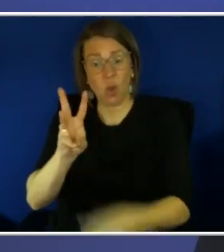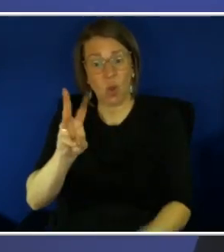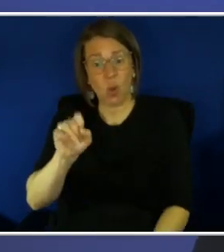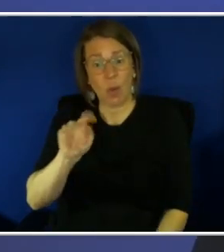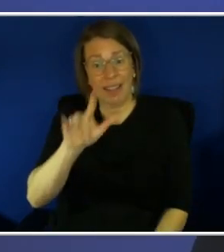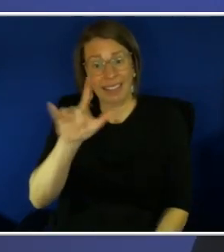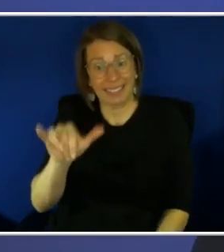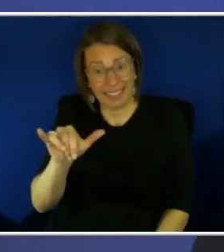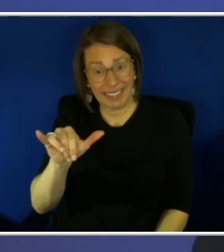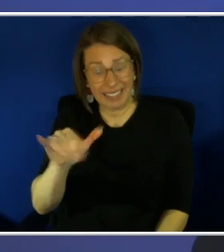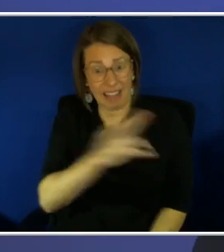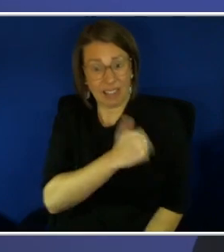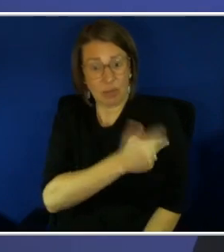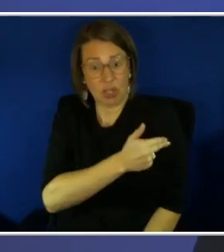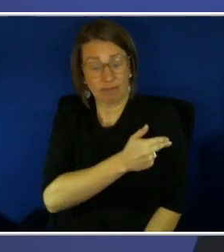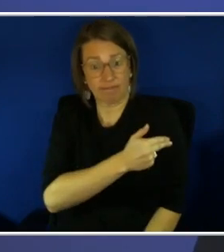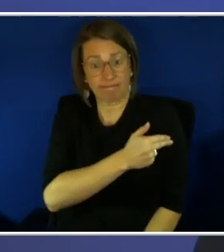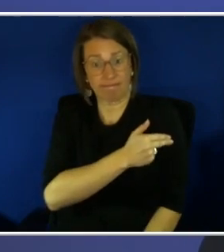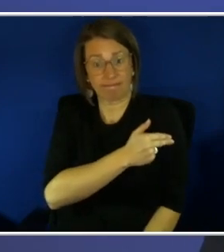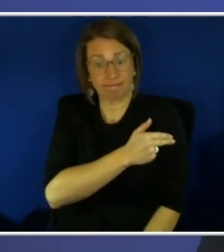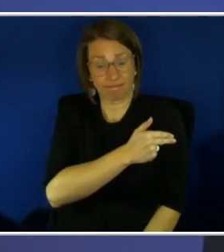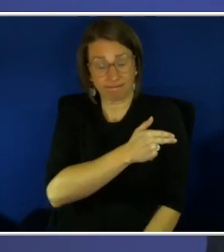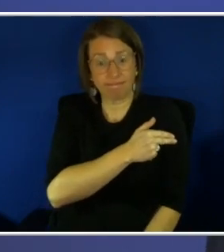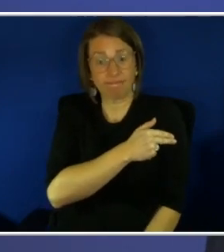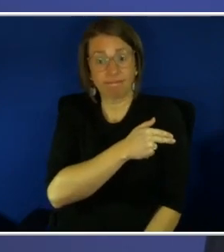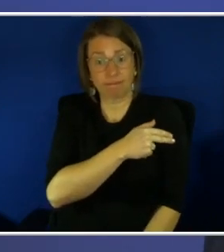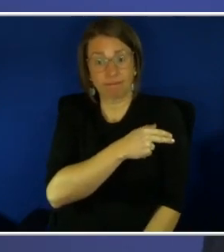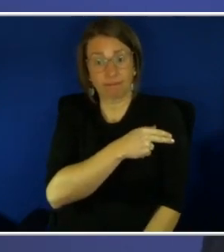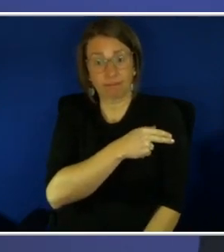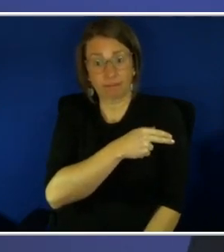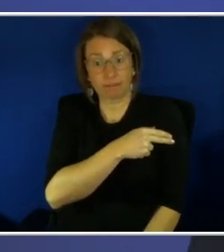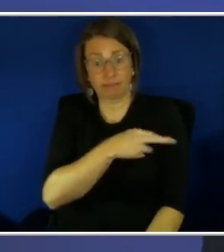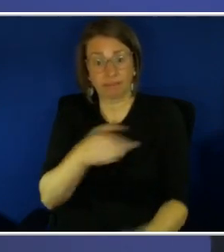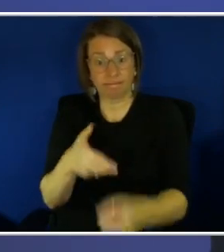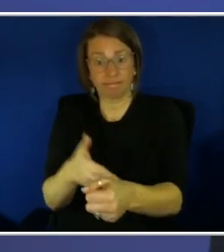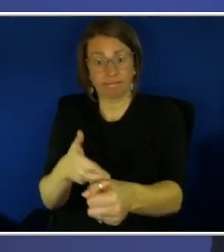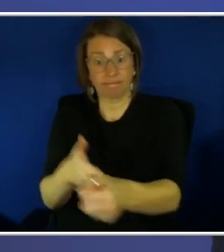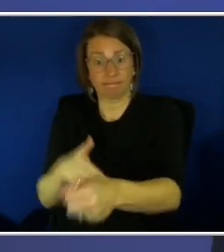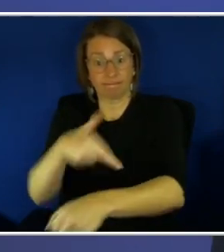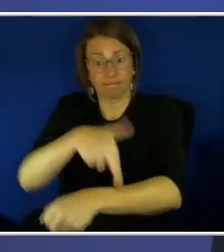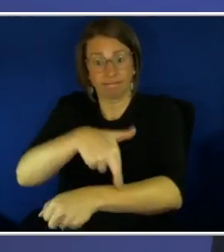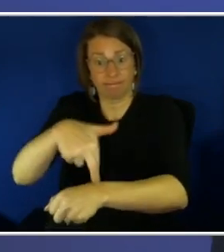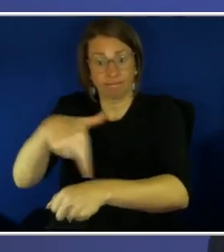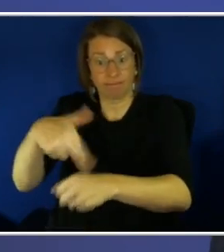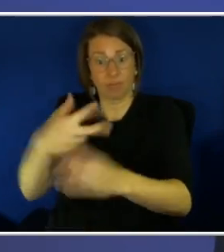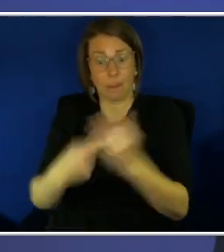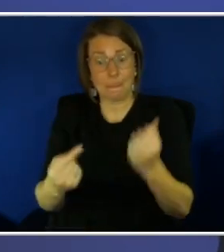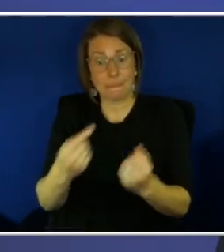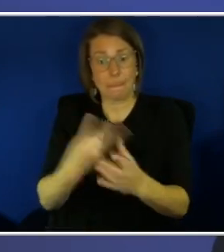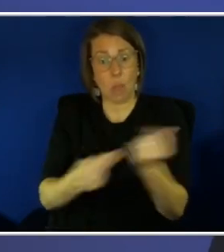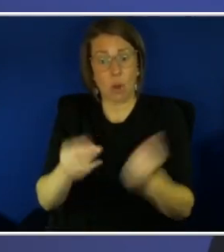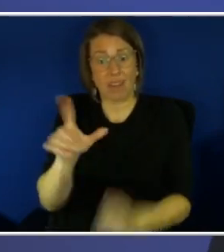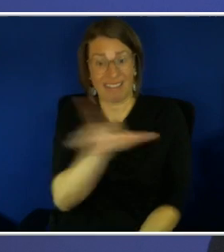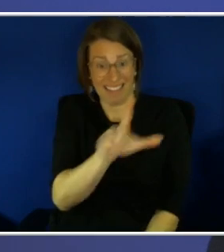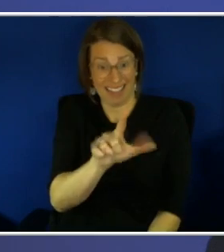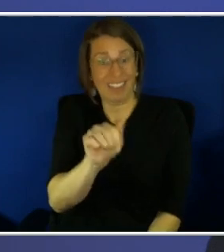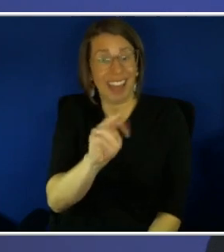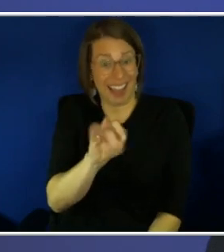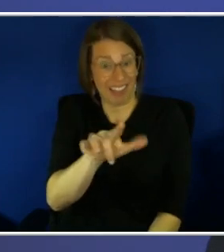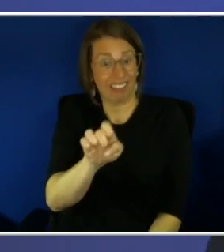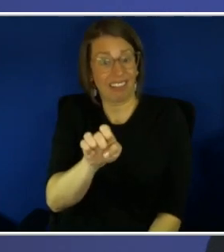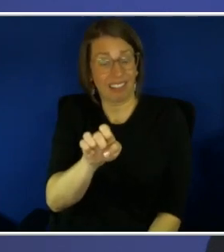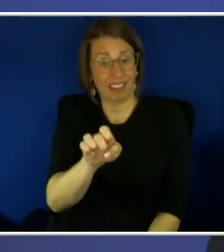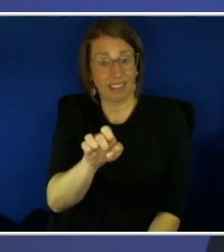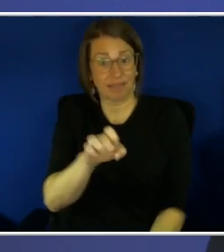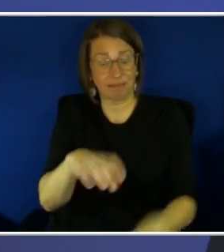they went in and put hardware on both sides of the ankle, had to go in from both sides of his left ankle and firm it up with